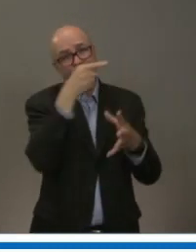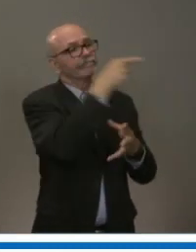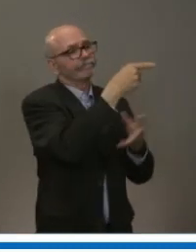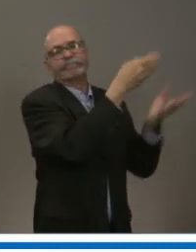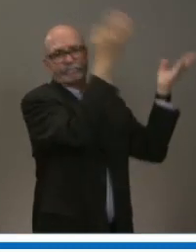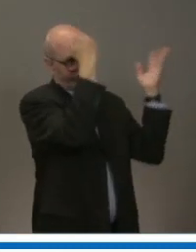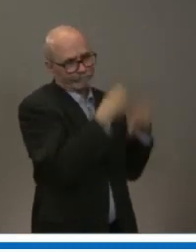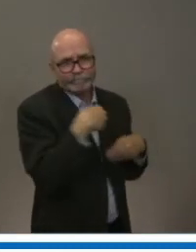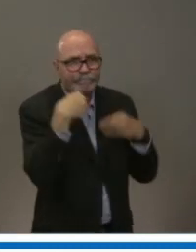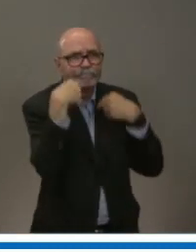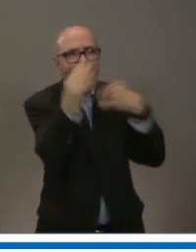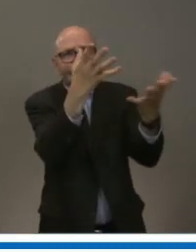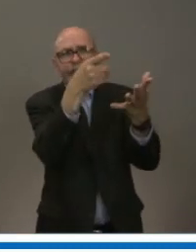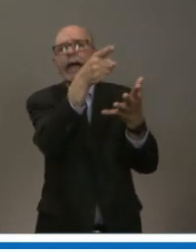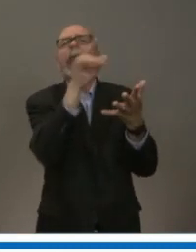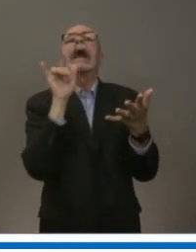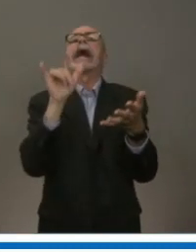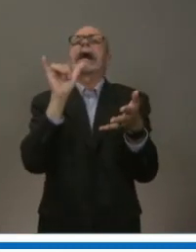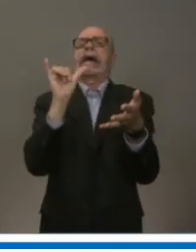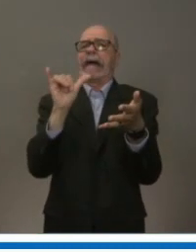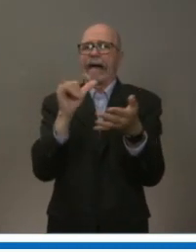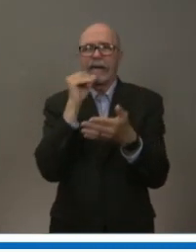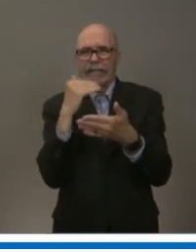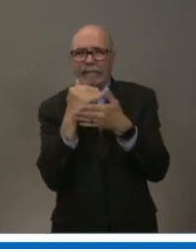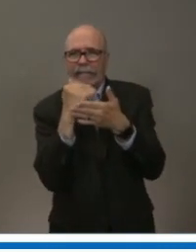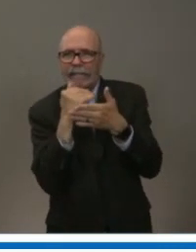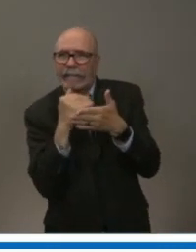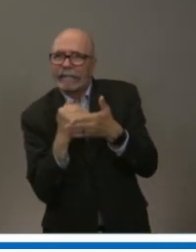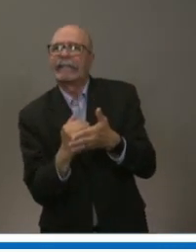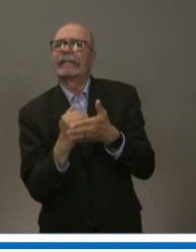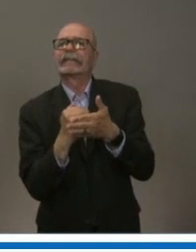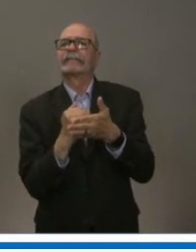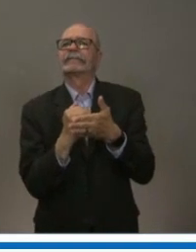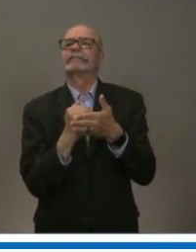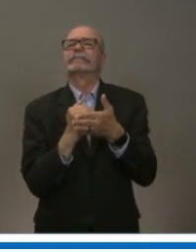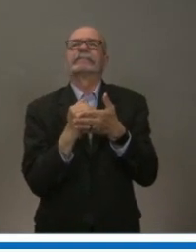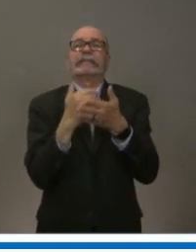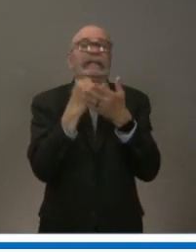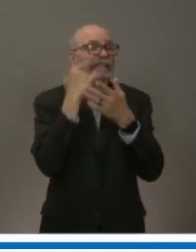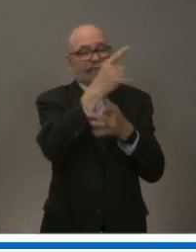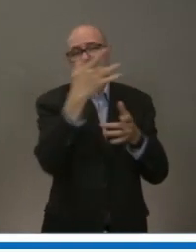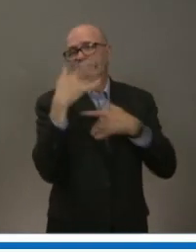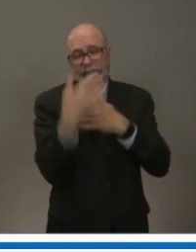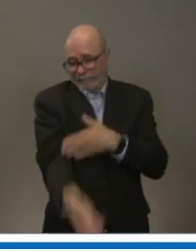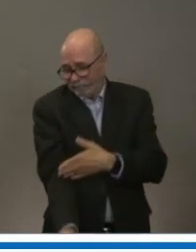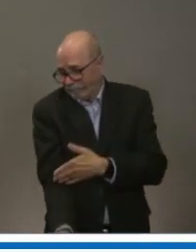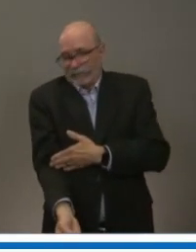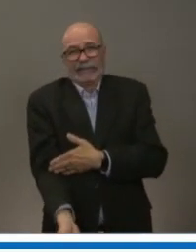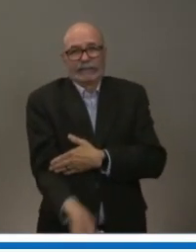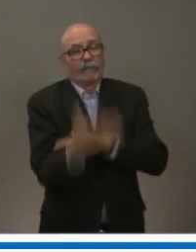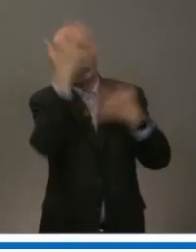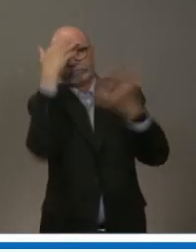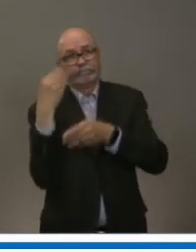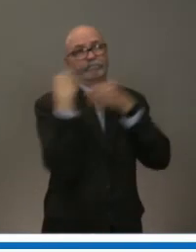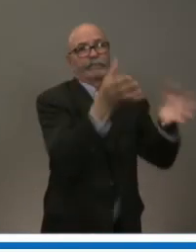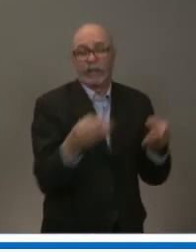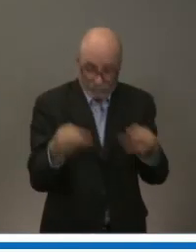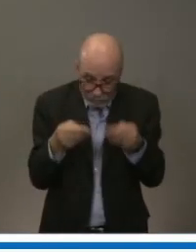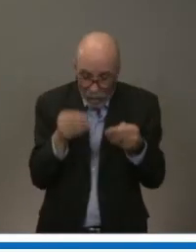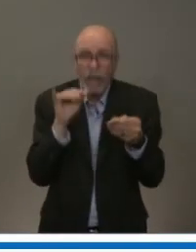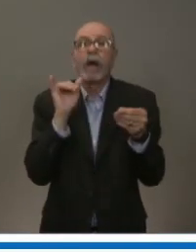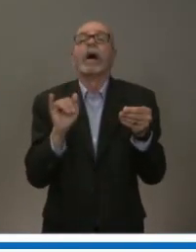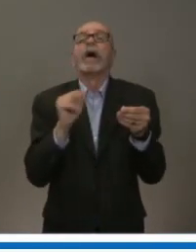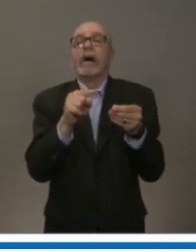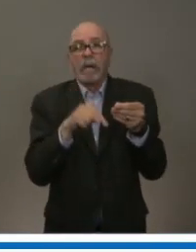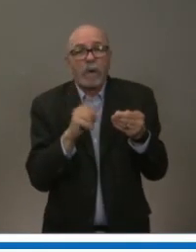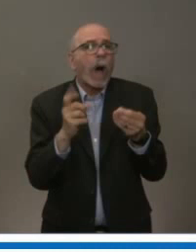department, usually by early morning. Those numbers are the numbers that we use for our